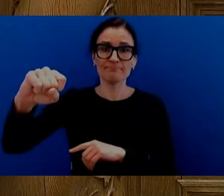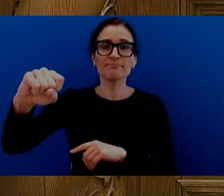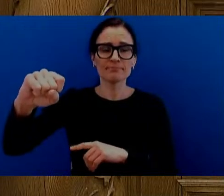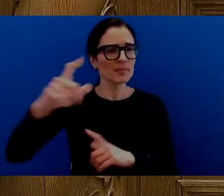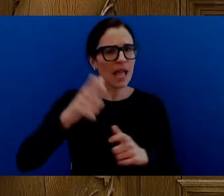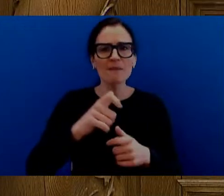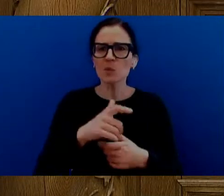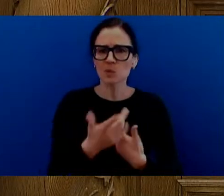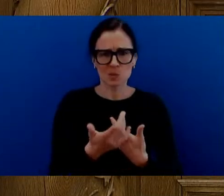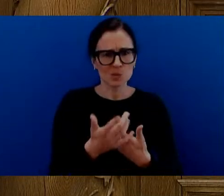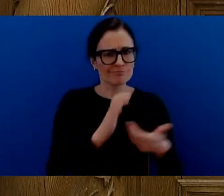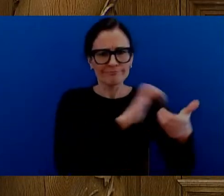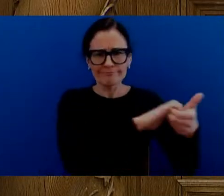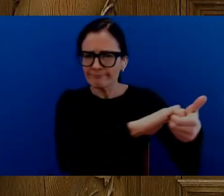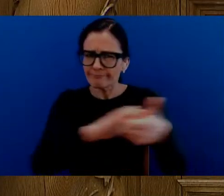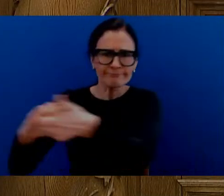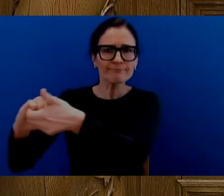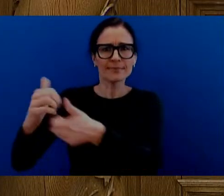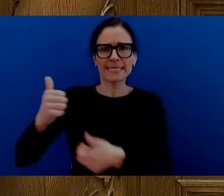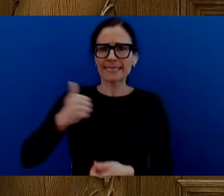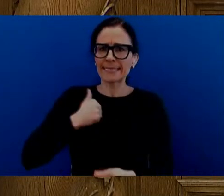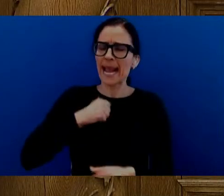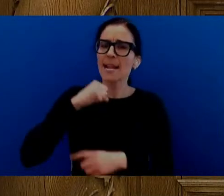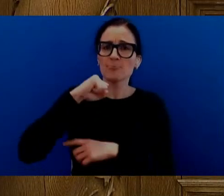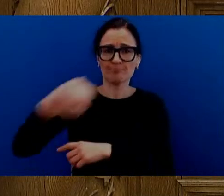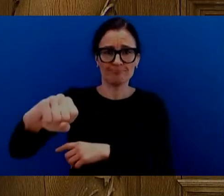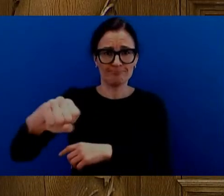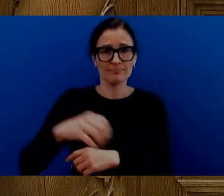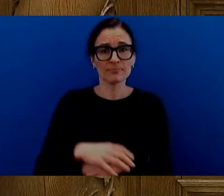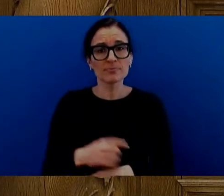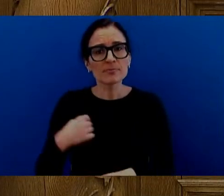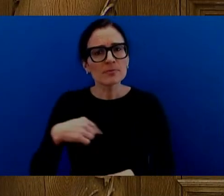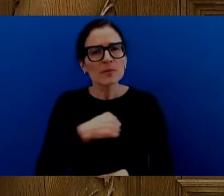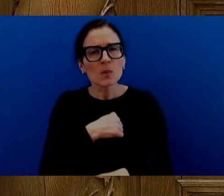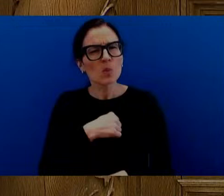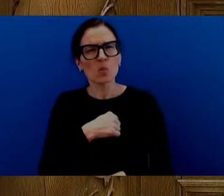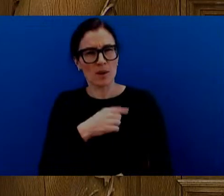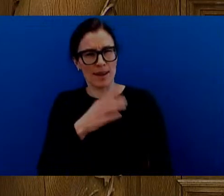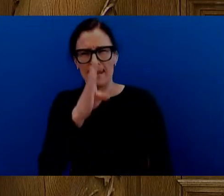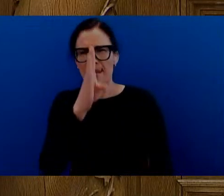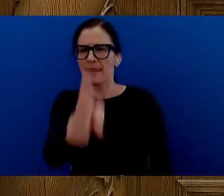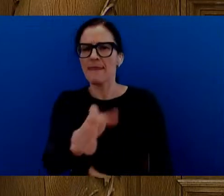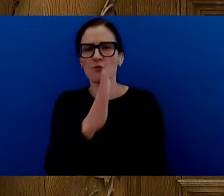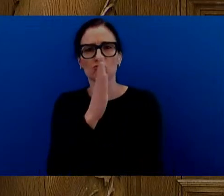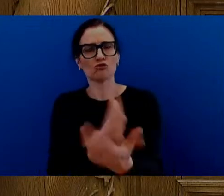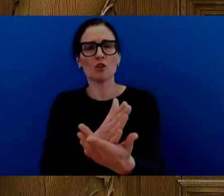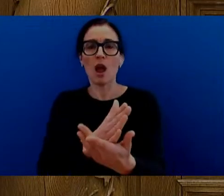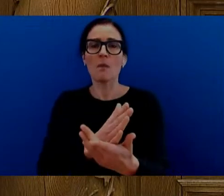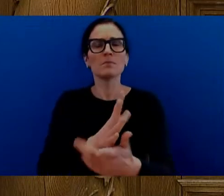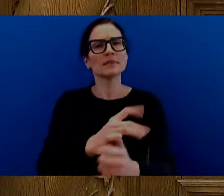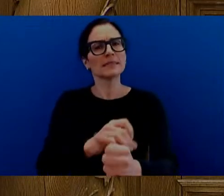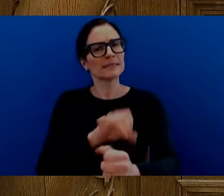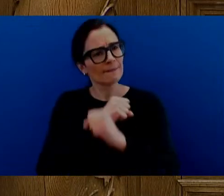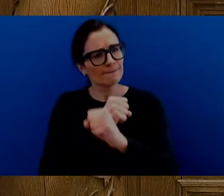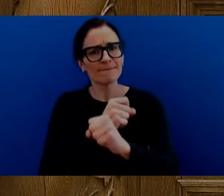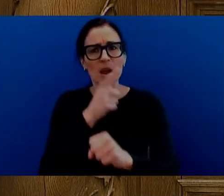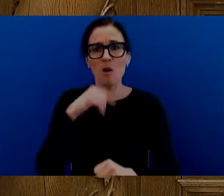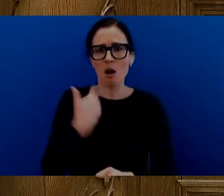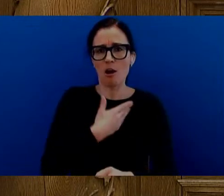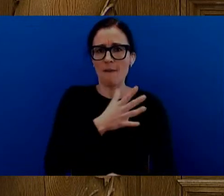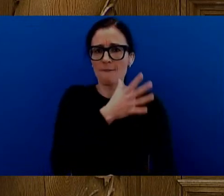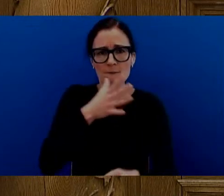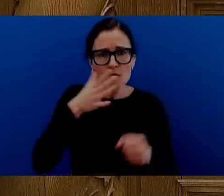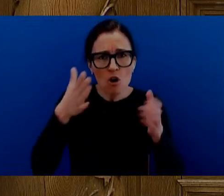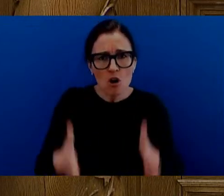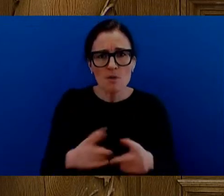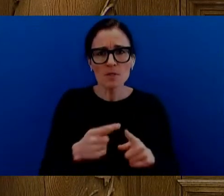from defending workers, farmers, businesses, and livelihoods here in British Columbia and across Canada. This is